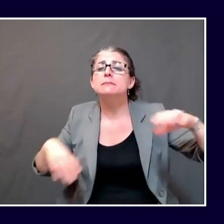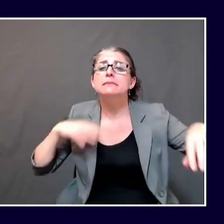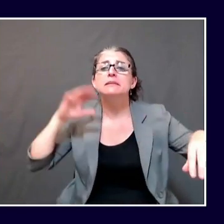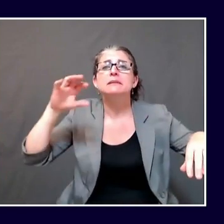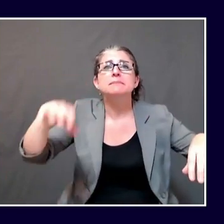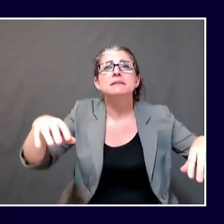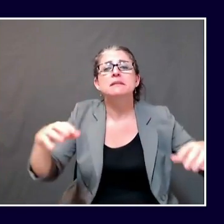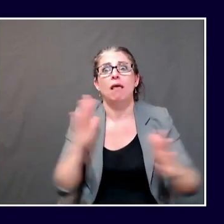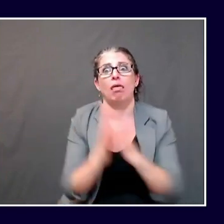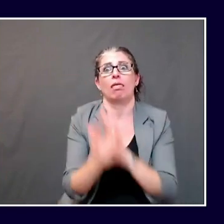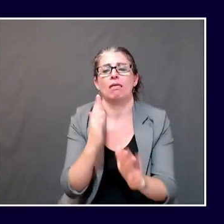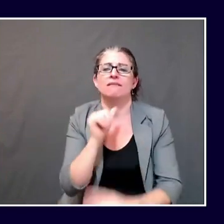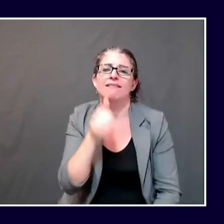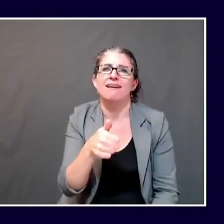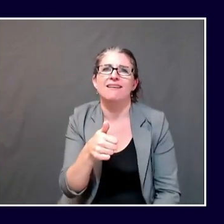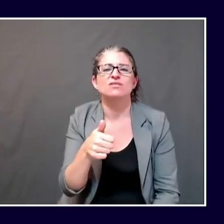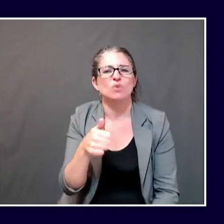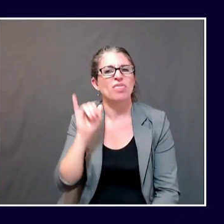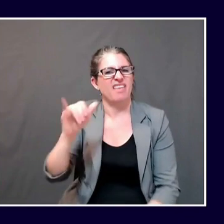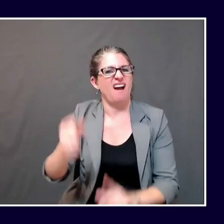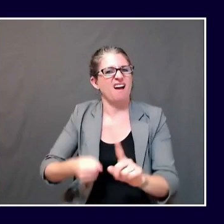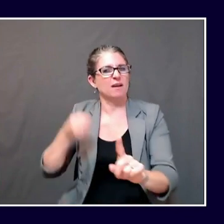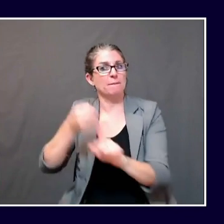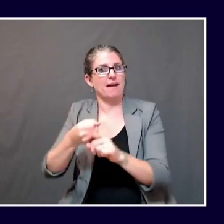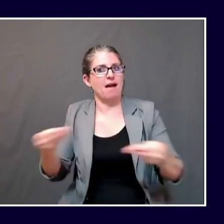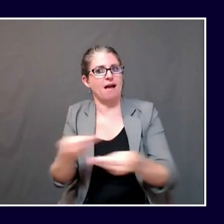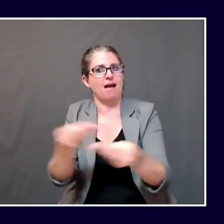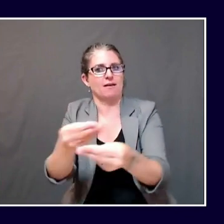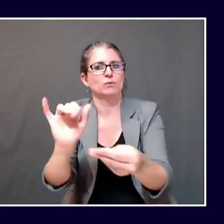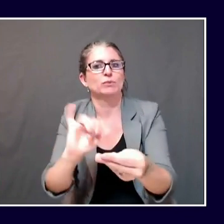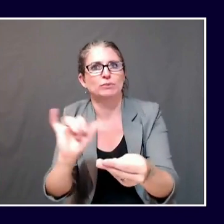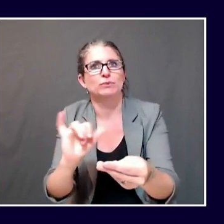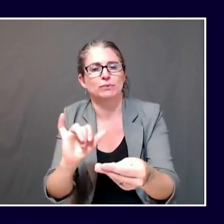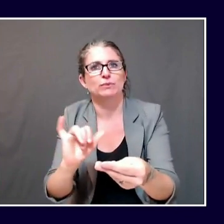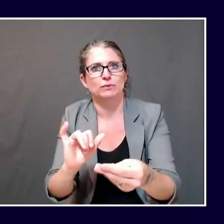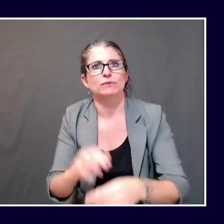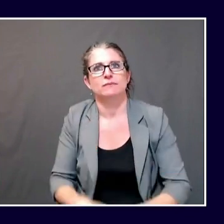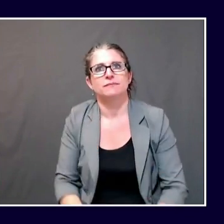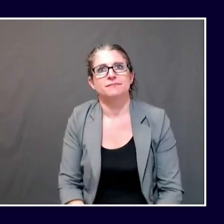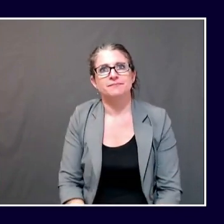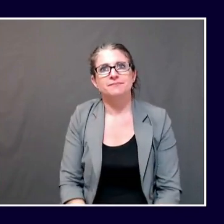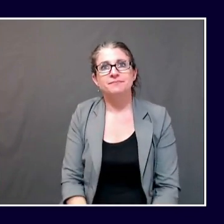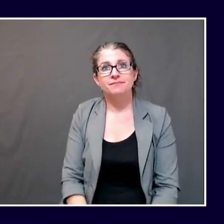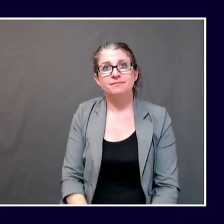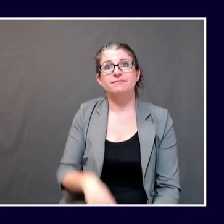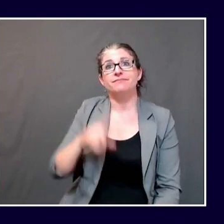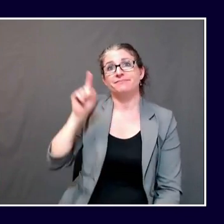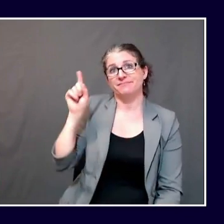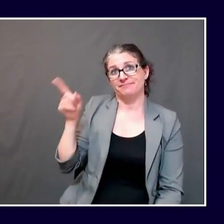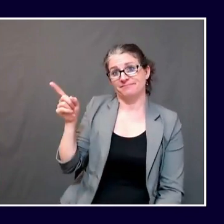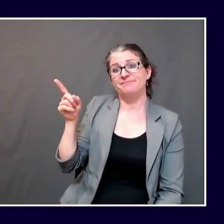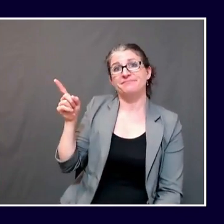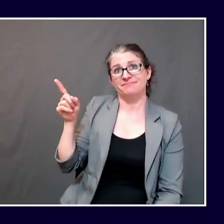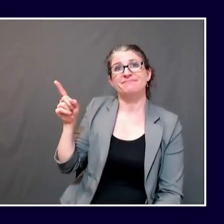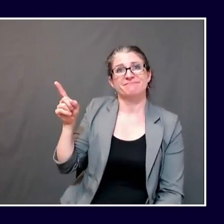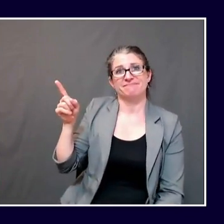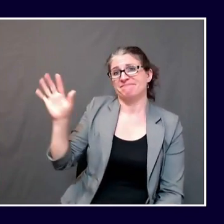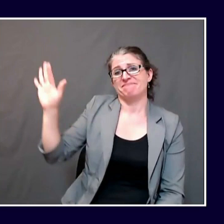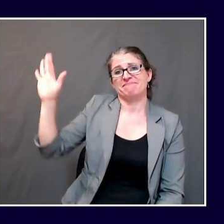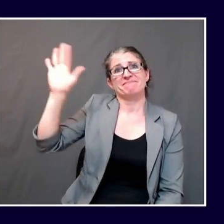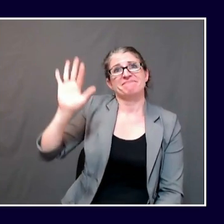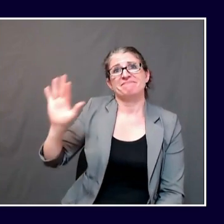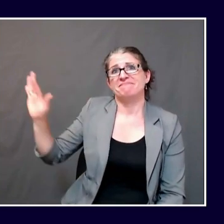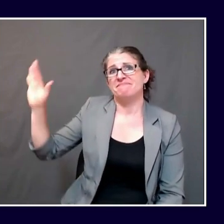down to those three things. An immediate action by folks in and around the area to close businesses, wear face coverings. The fact that many of